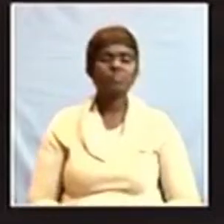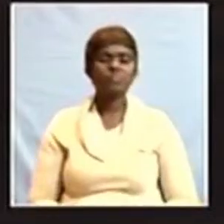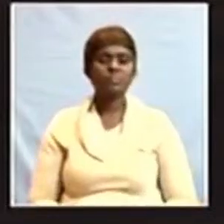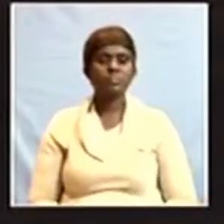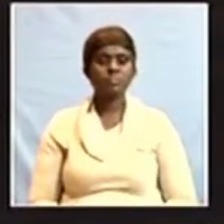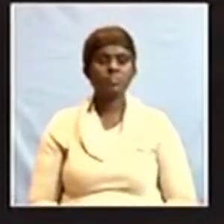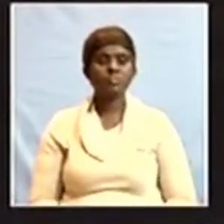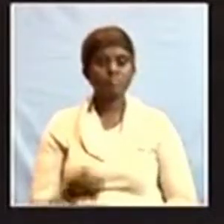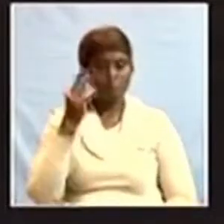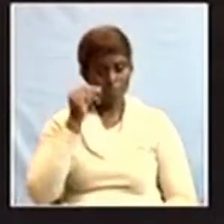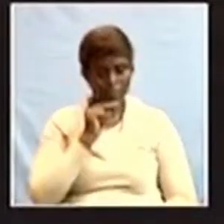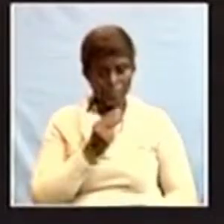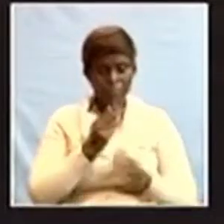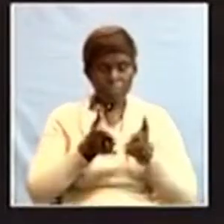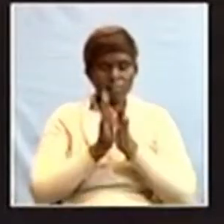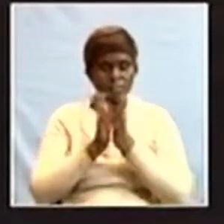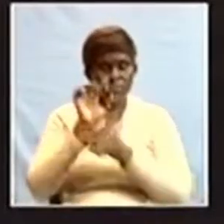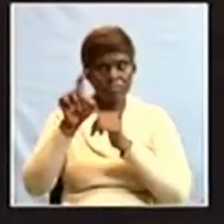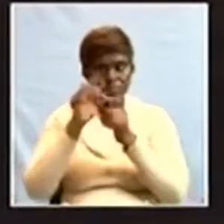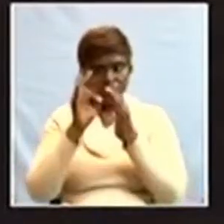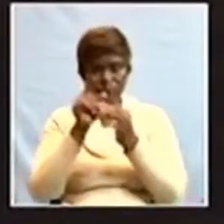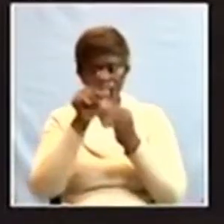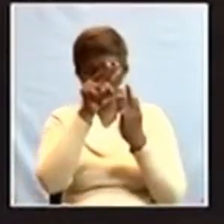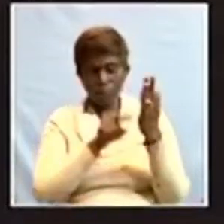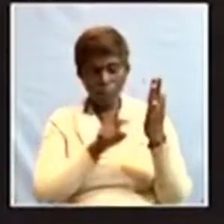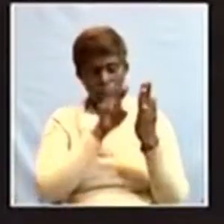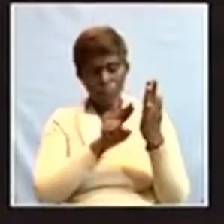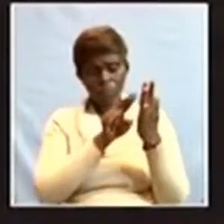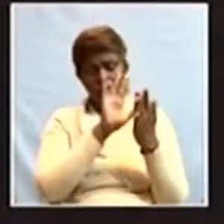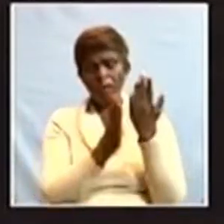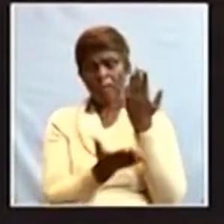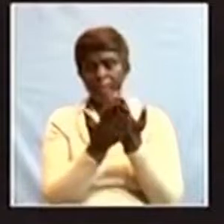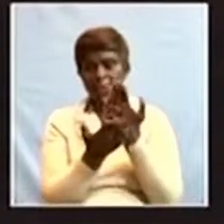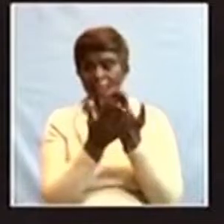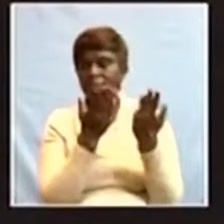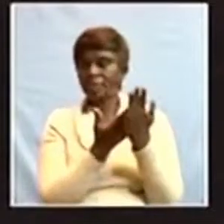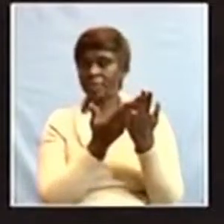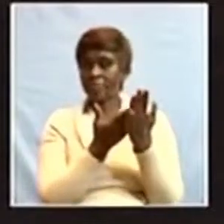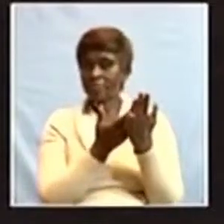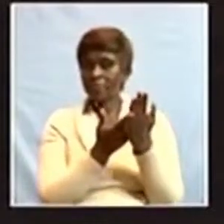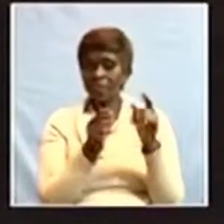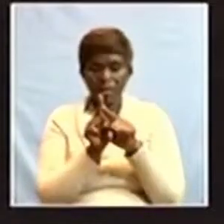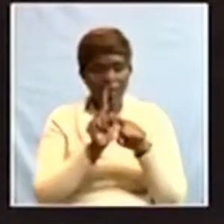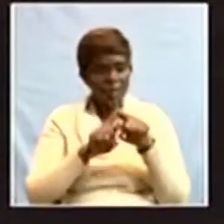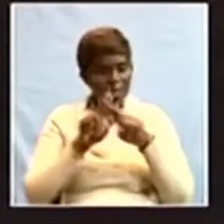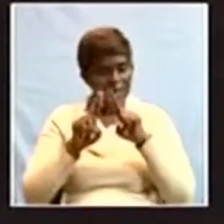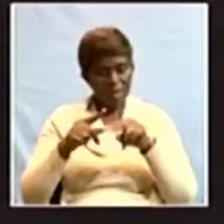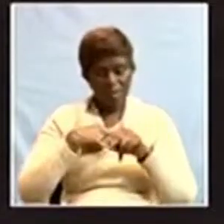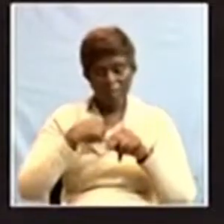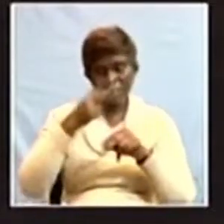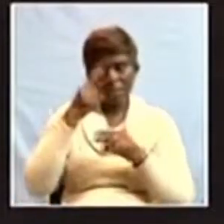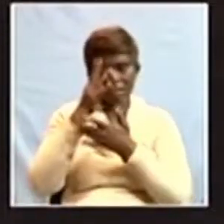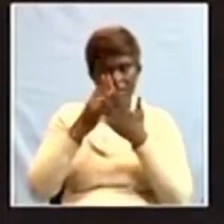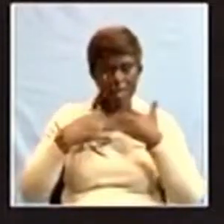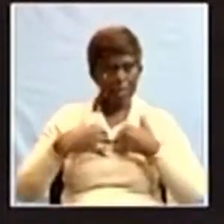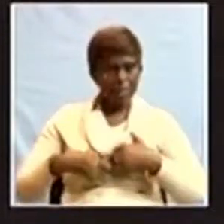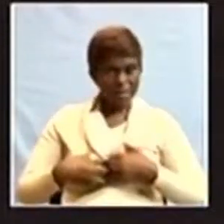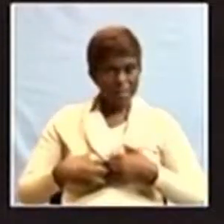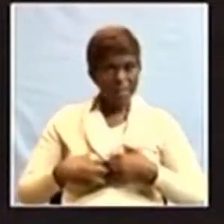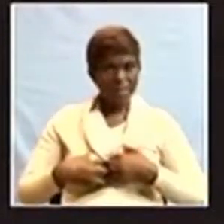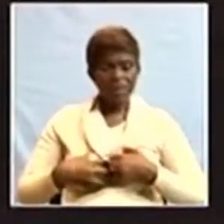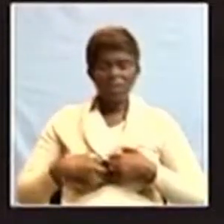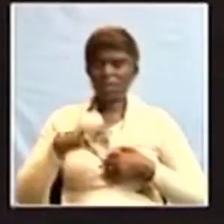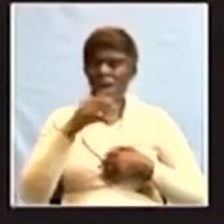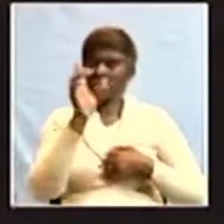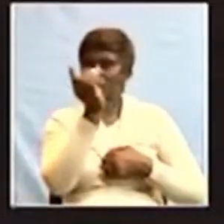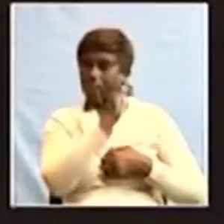You know why we're asking these questions? If you go through your appendices here, I was looking at somebody who was